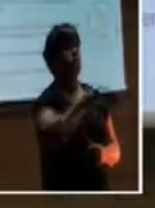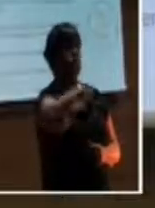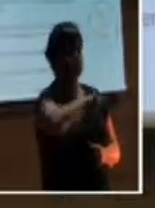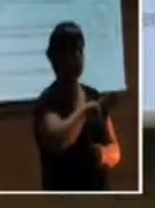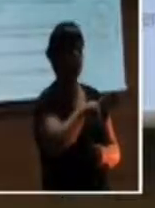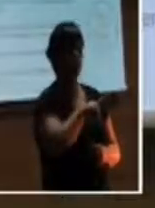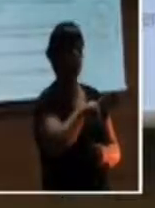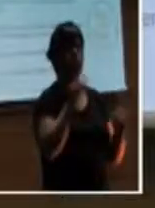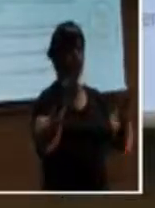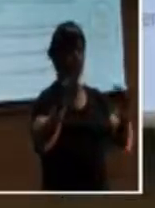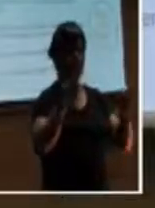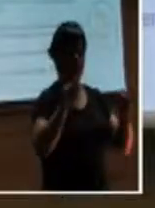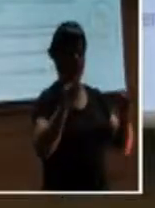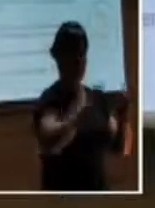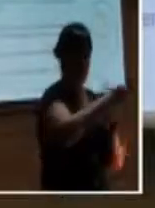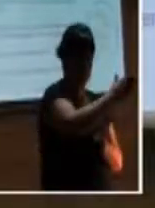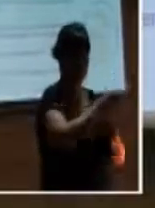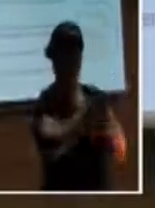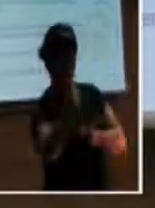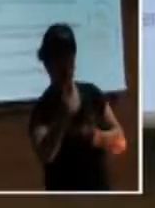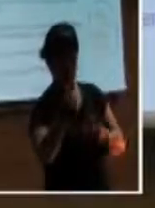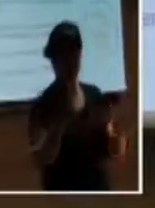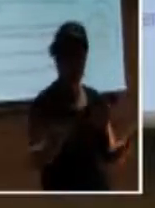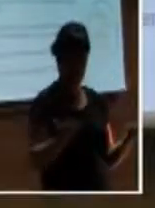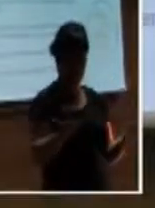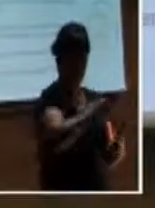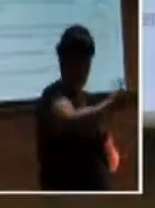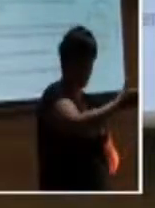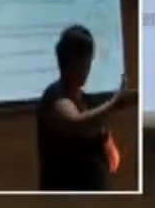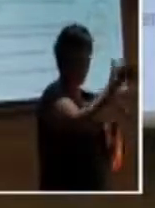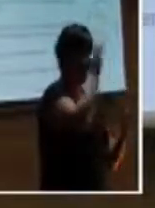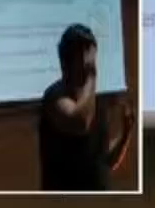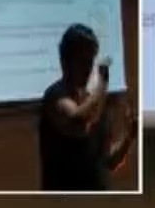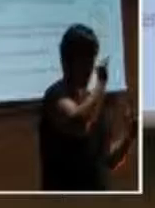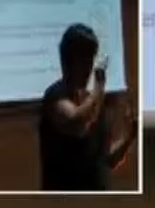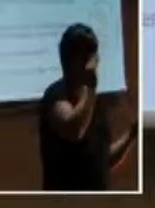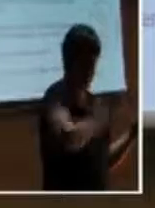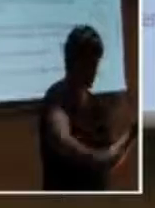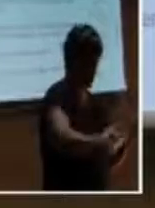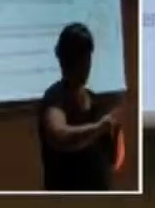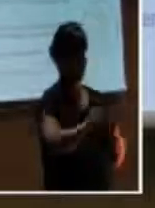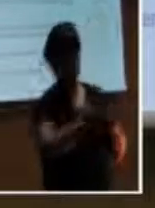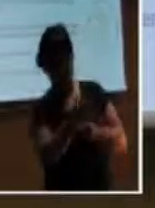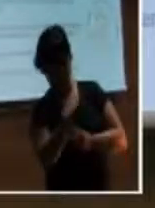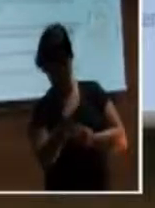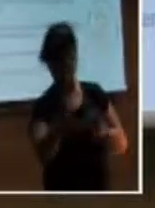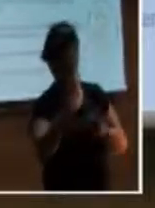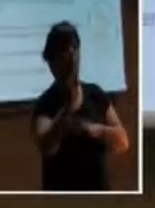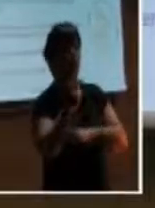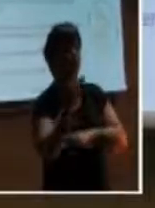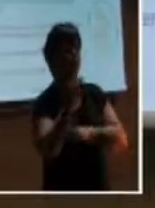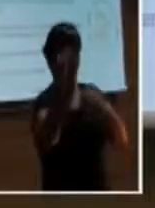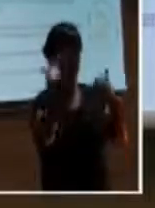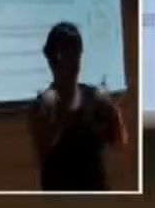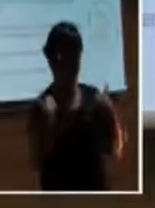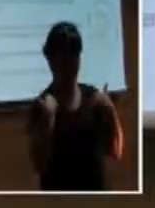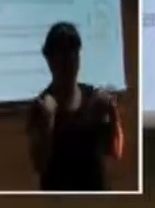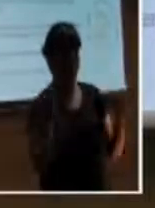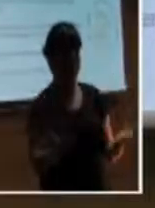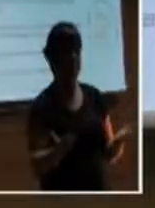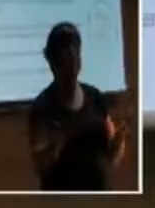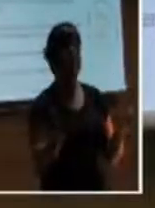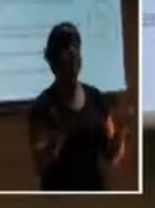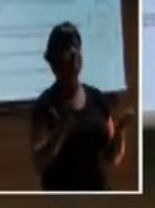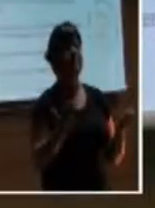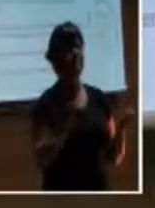care assistants, but the problem that we identified in Swedish Care International, that the status of nurses who